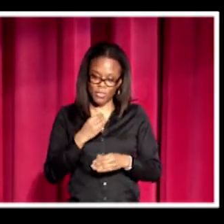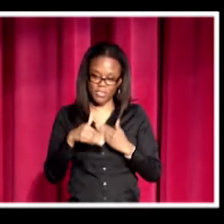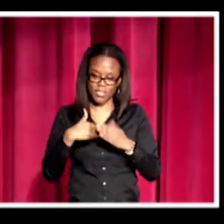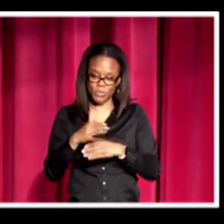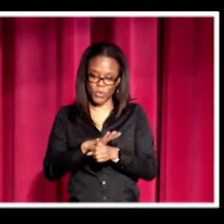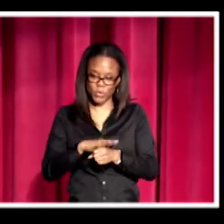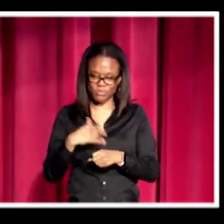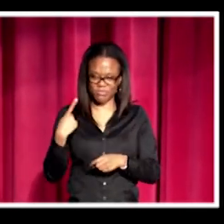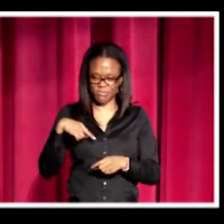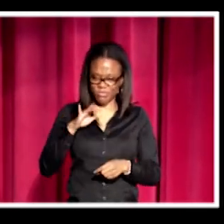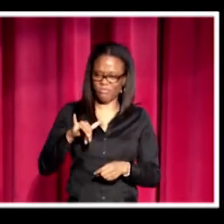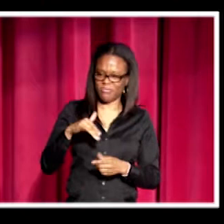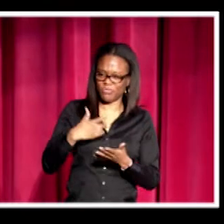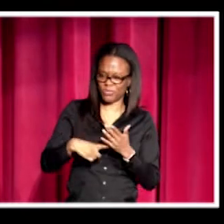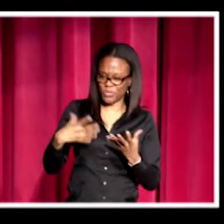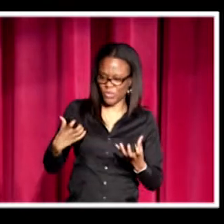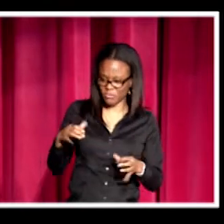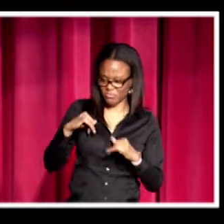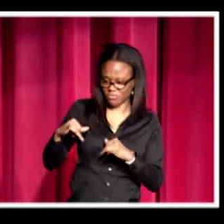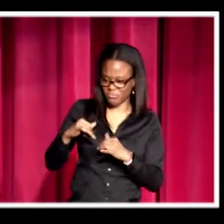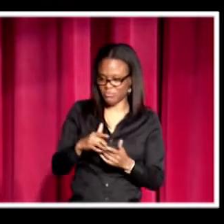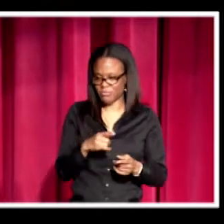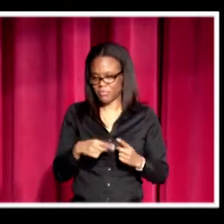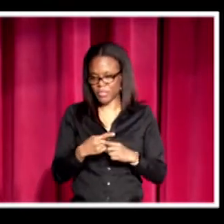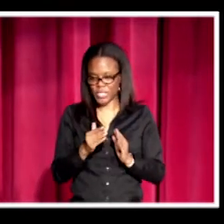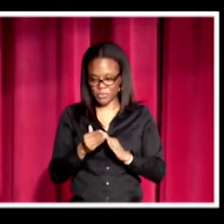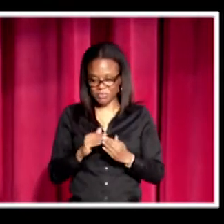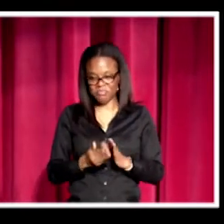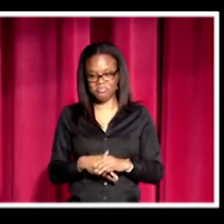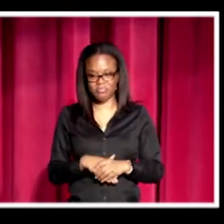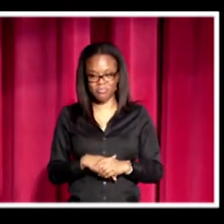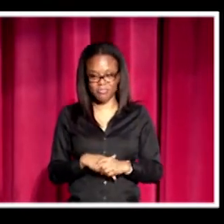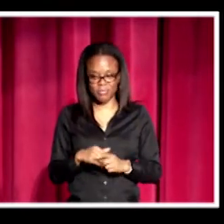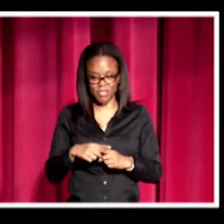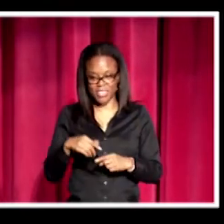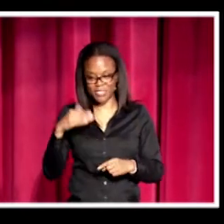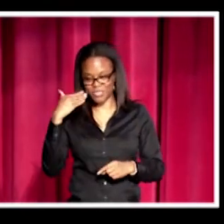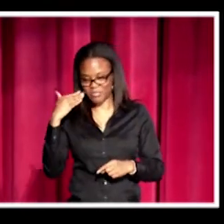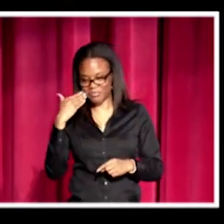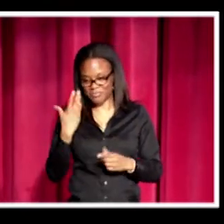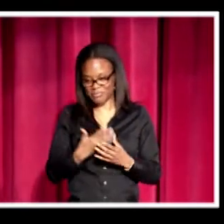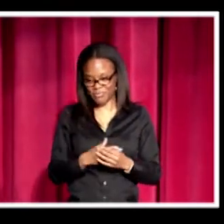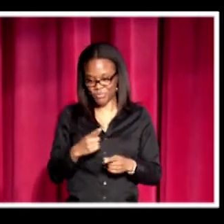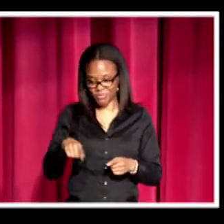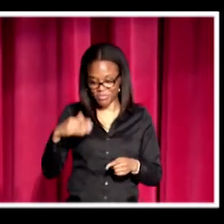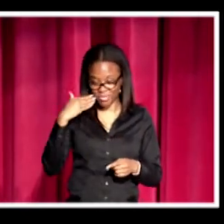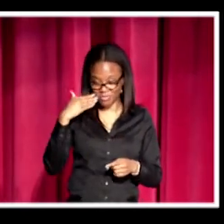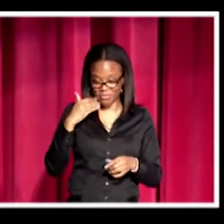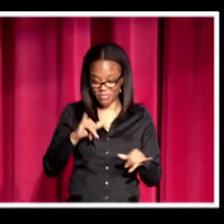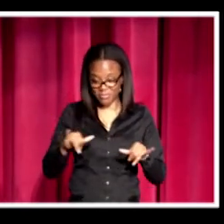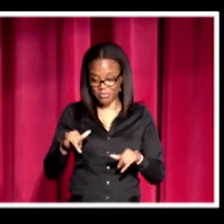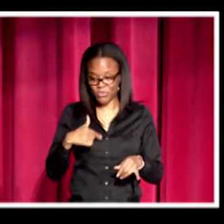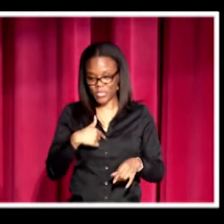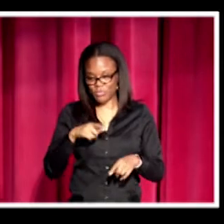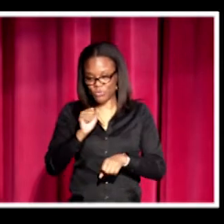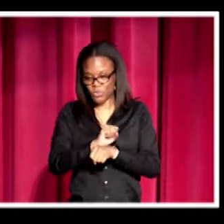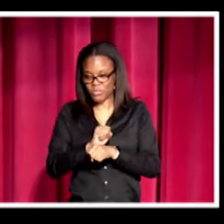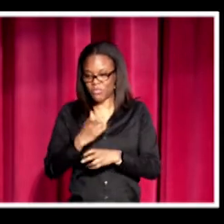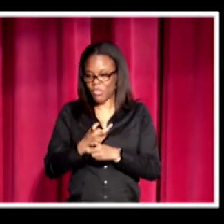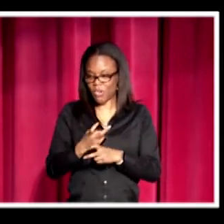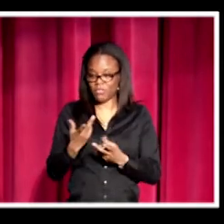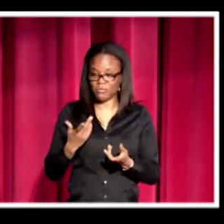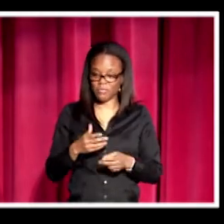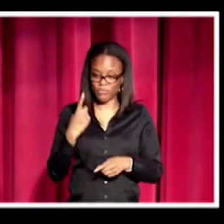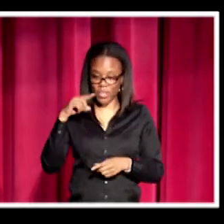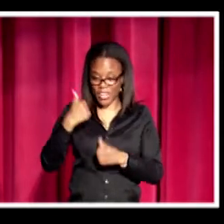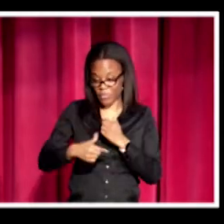say, that's what we want for our city too. But I know, and all of you know, that we have worked hard for